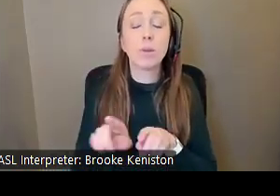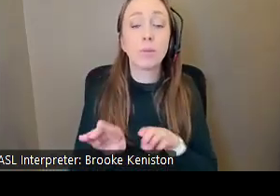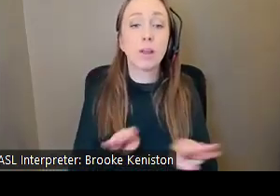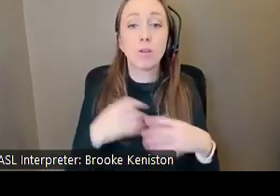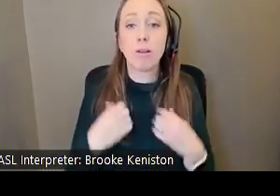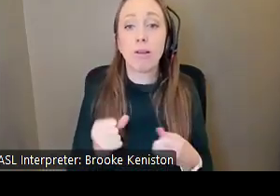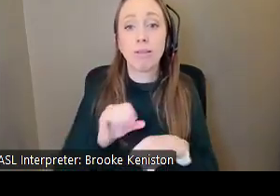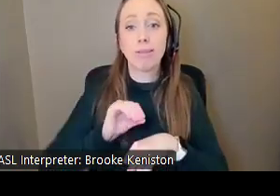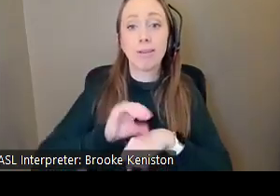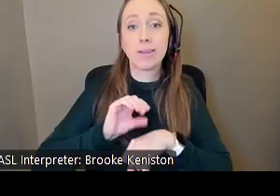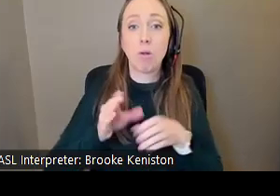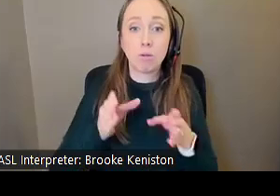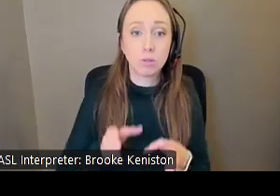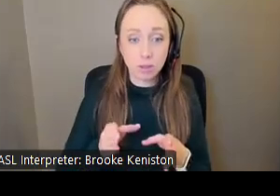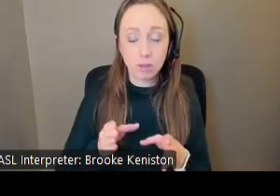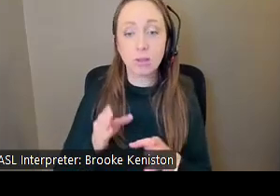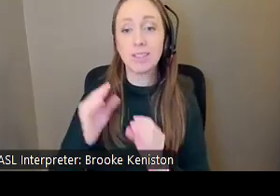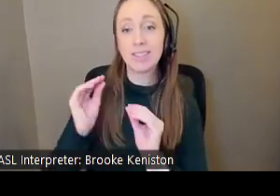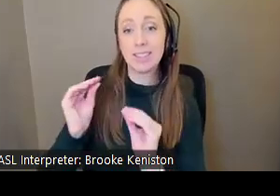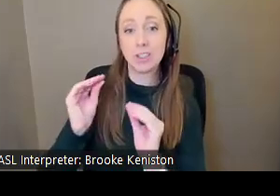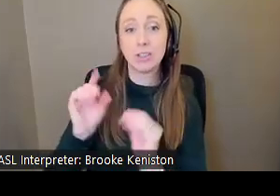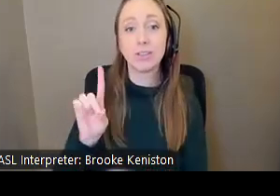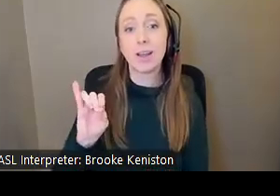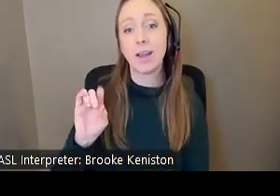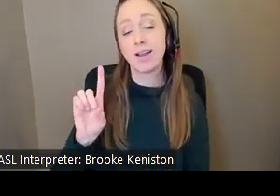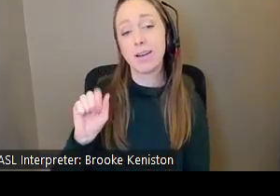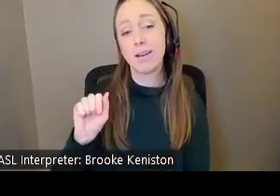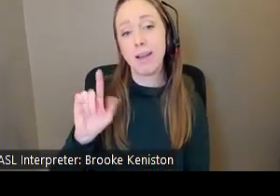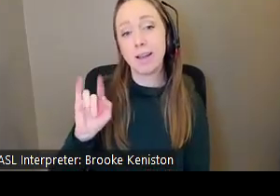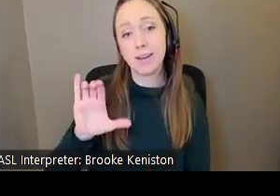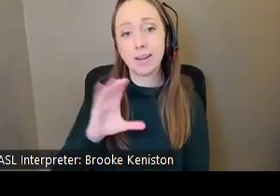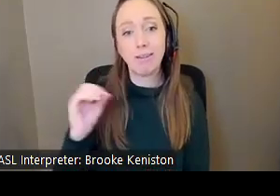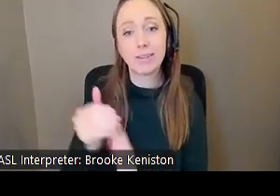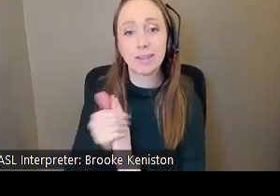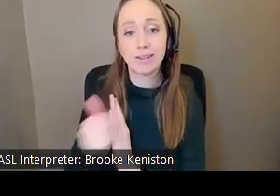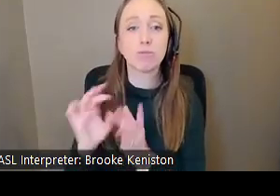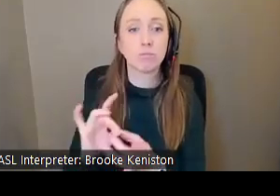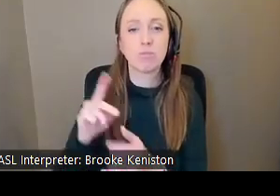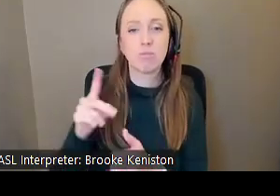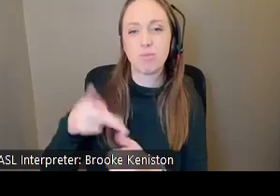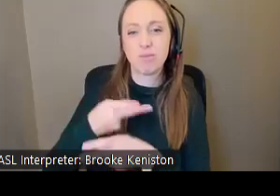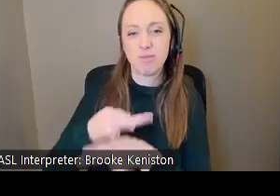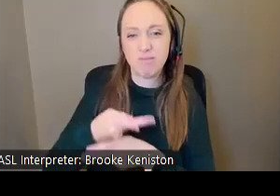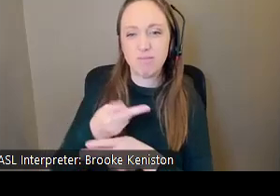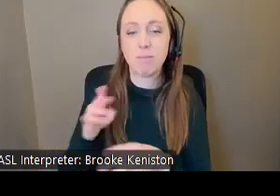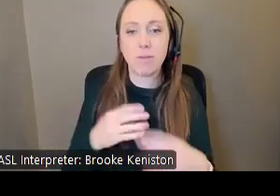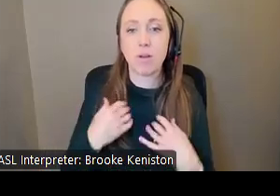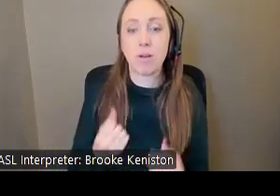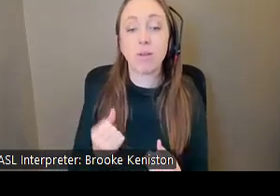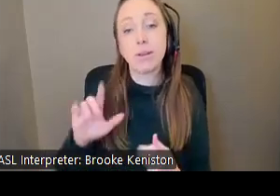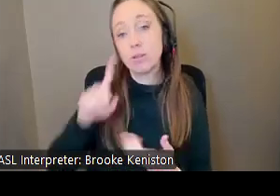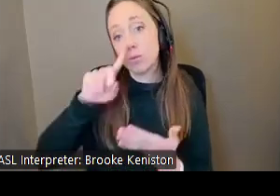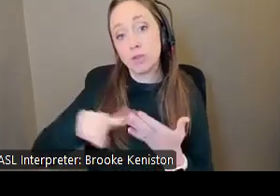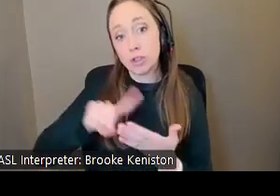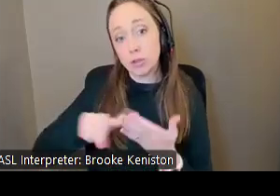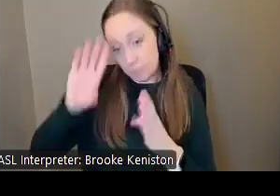care residents didactics and skills related to primary care behavioral health. His research focuses on social determinants